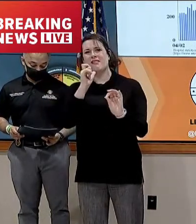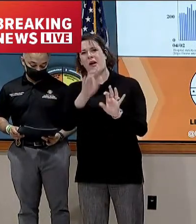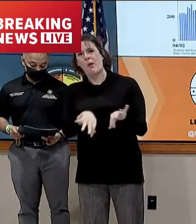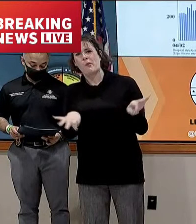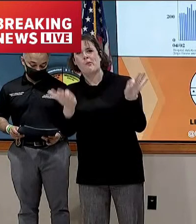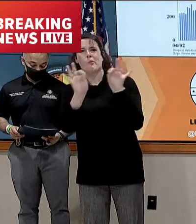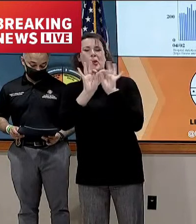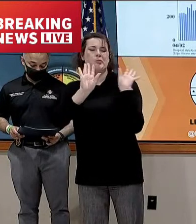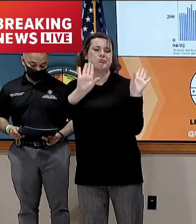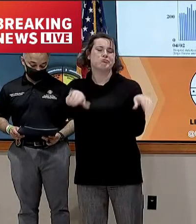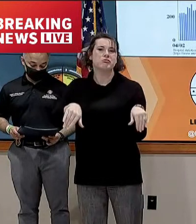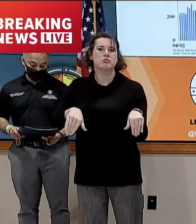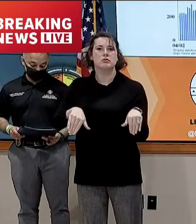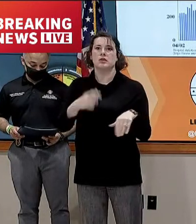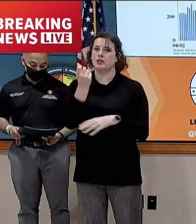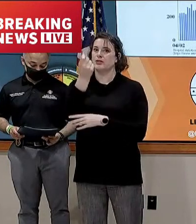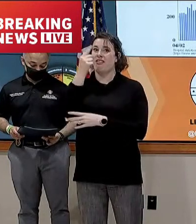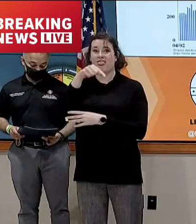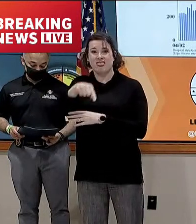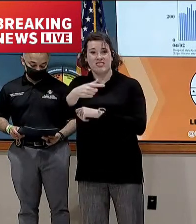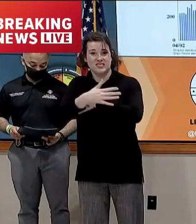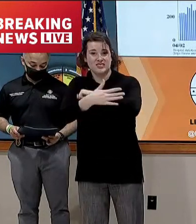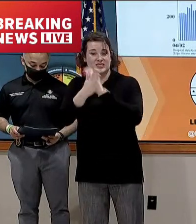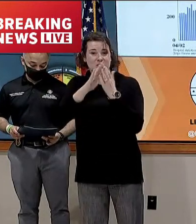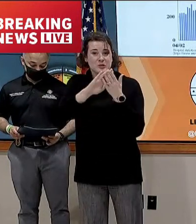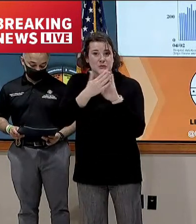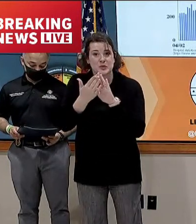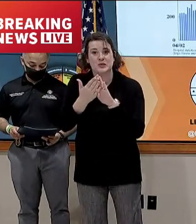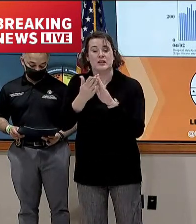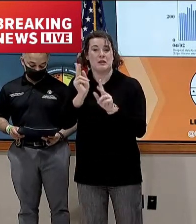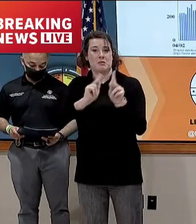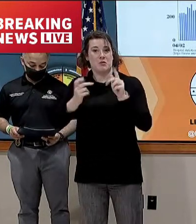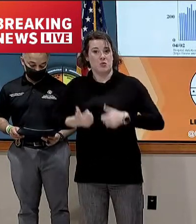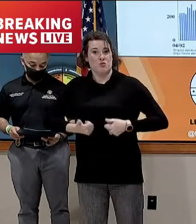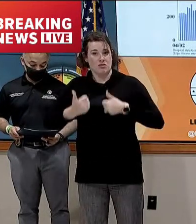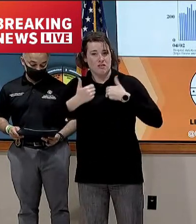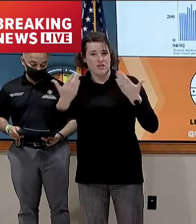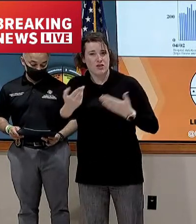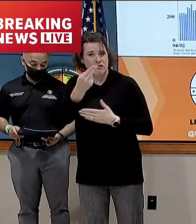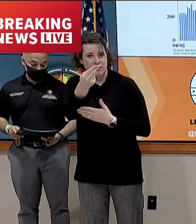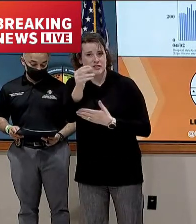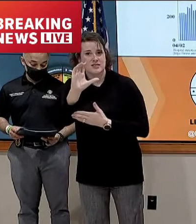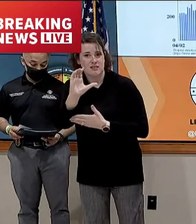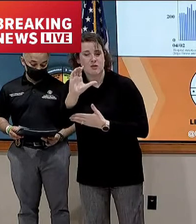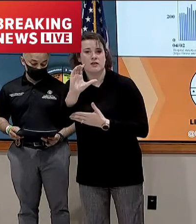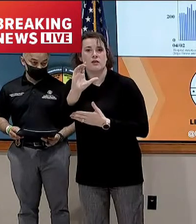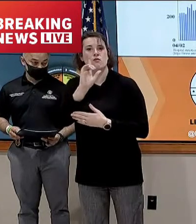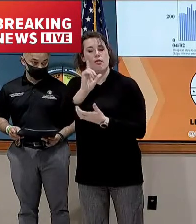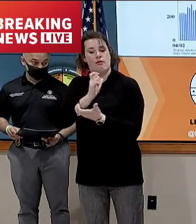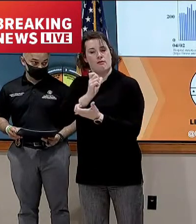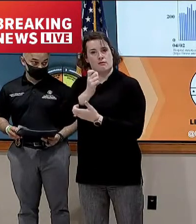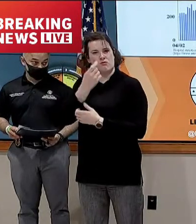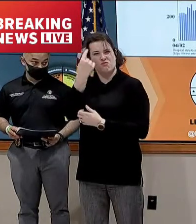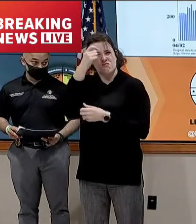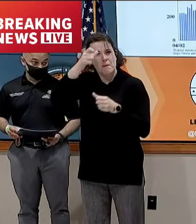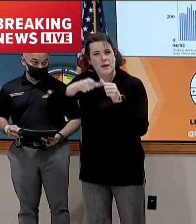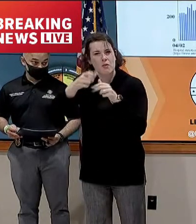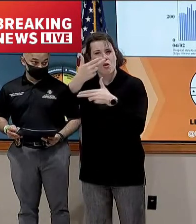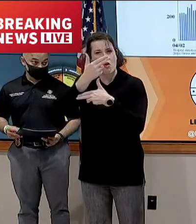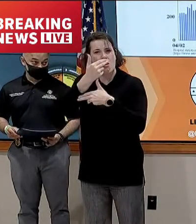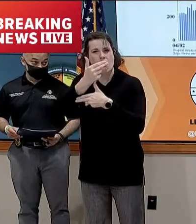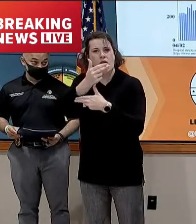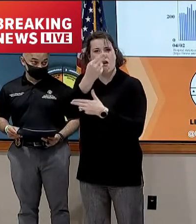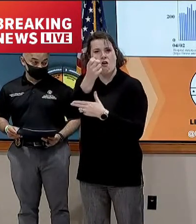with? It was this community, residents of Harris County, that helped neighbors during Harvey.